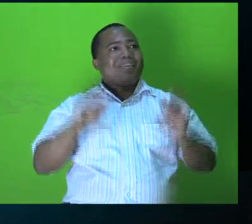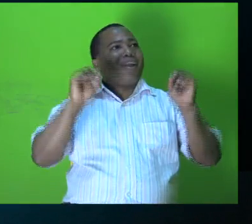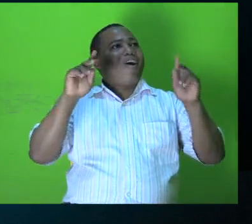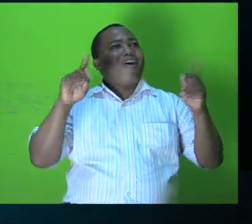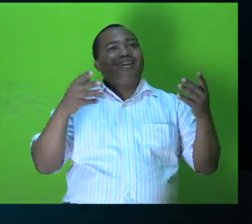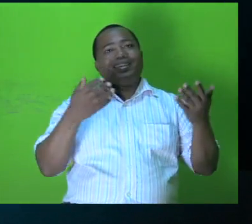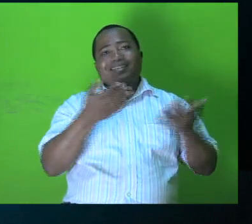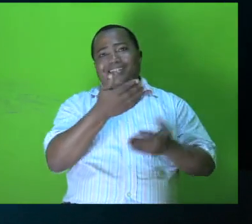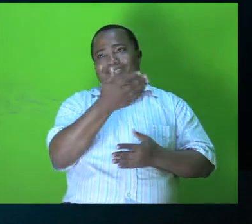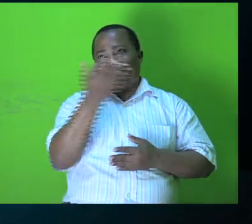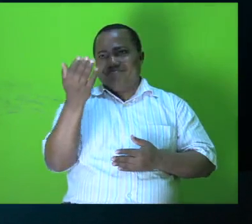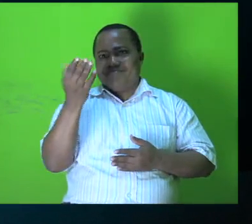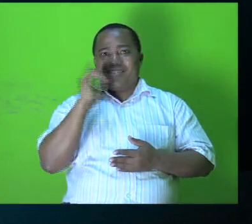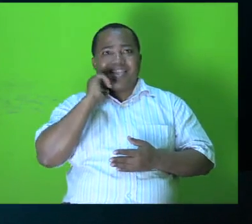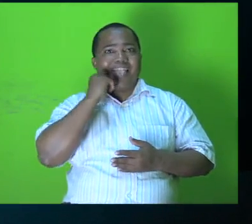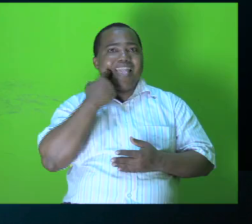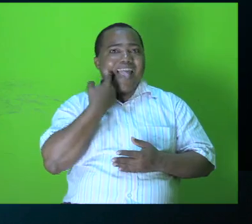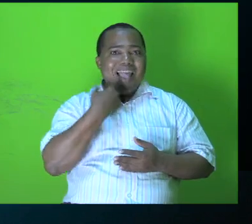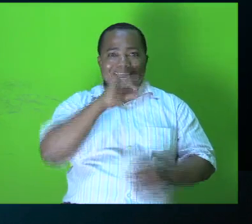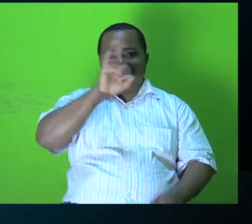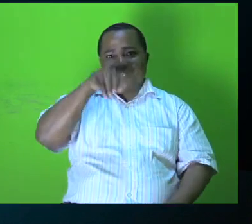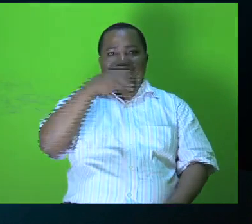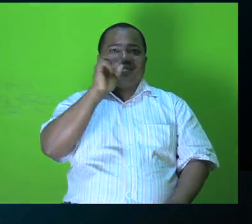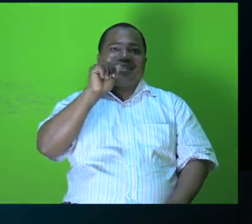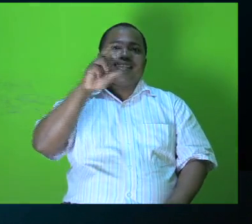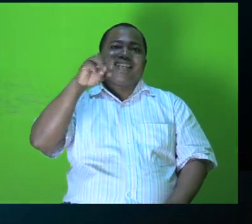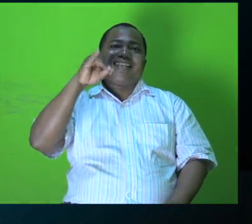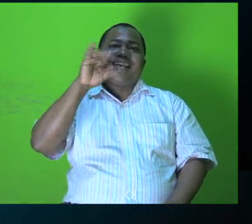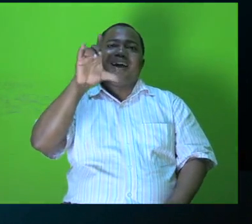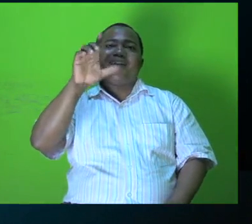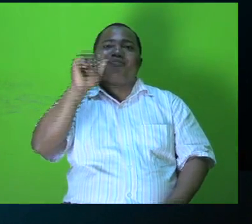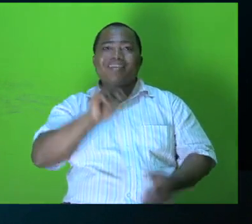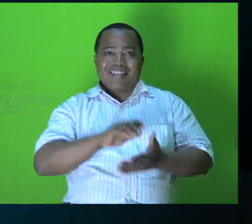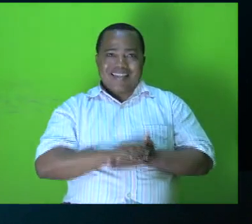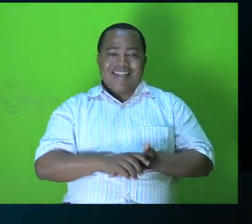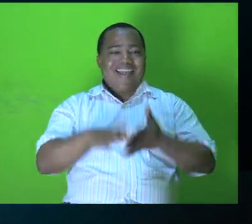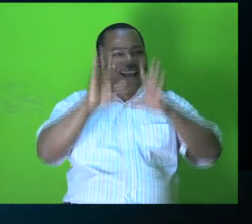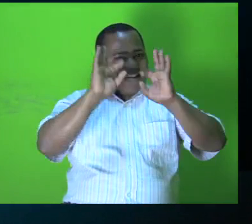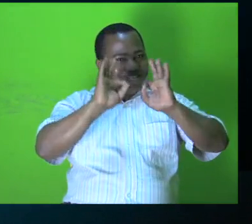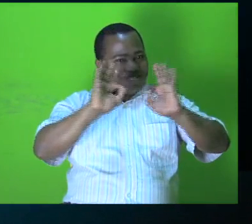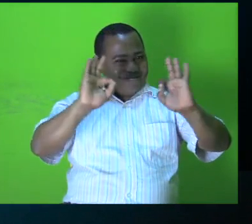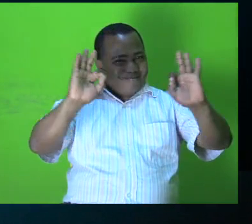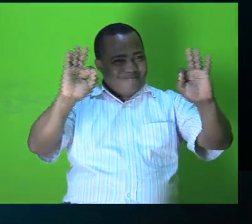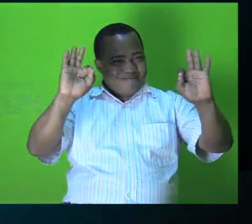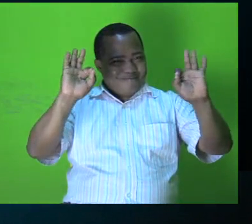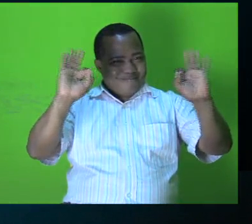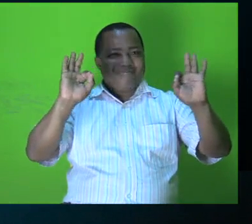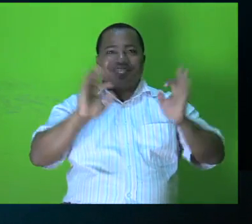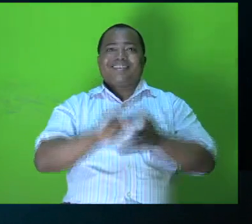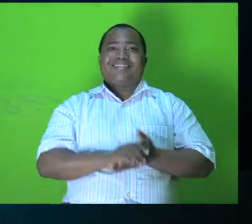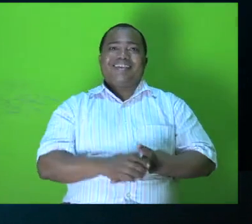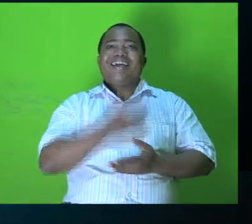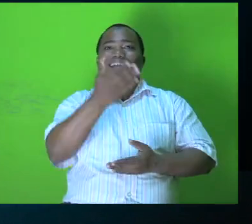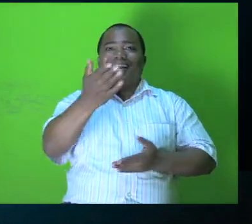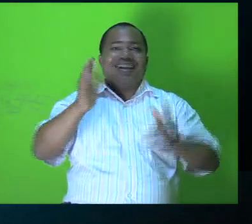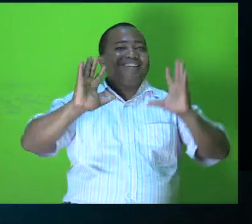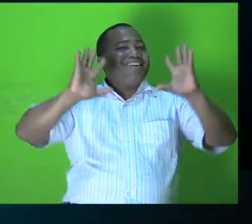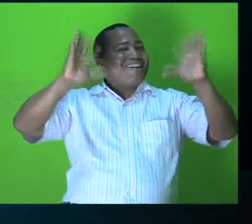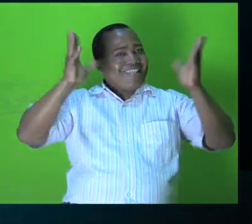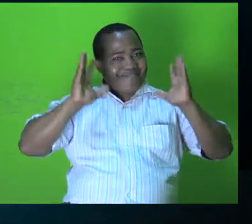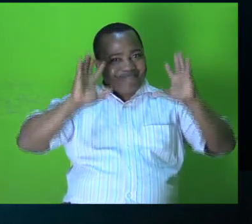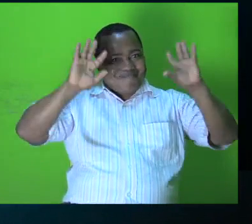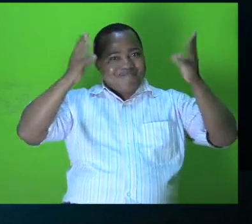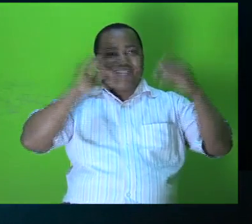Yes? Try, Jamila. Nice one. Can we clap one for